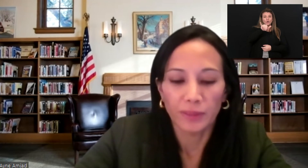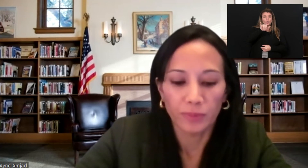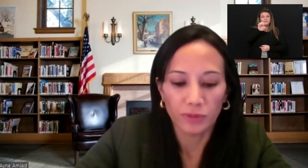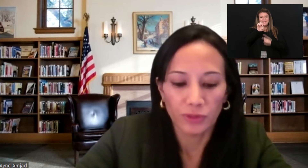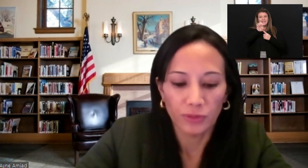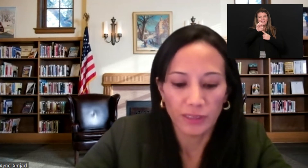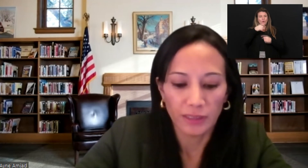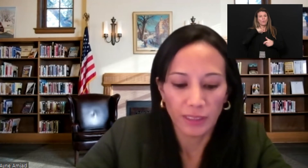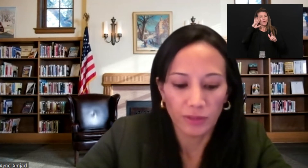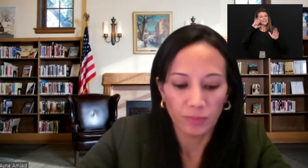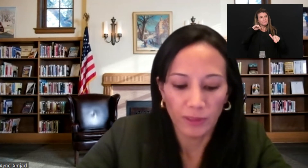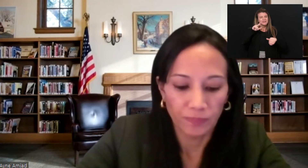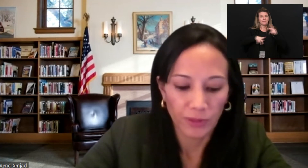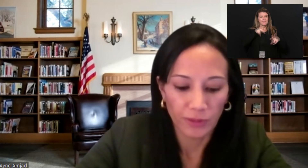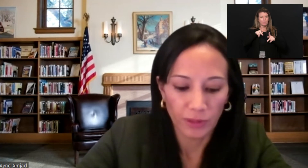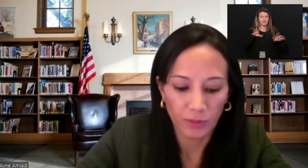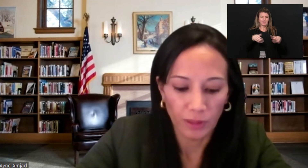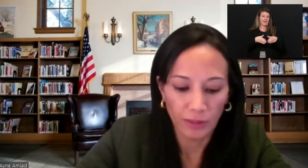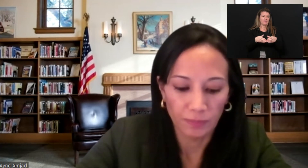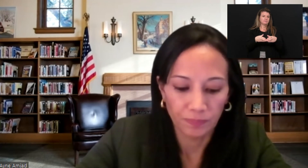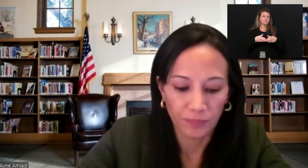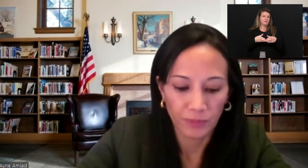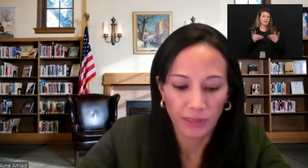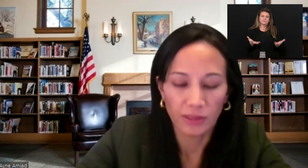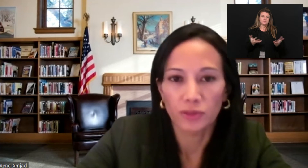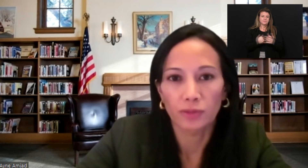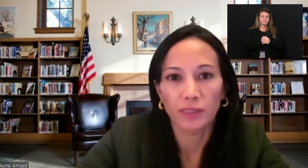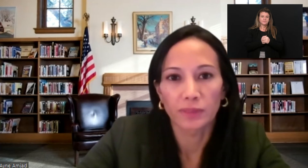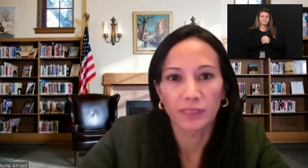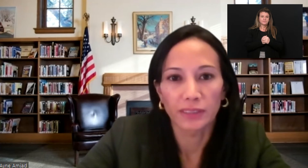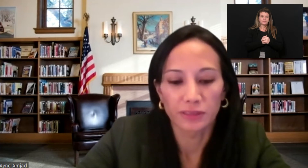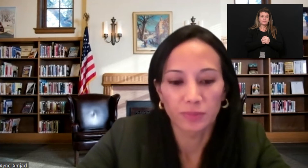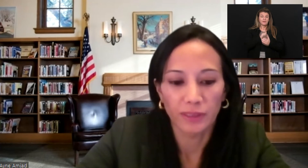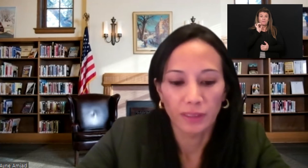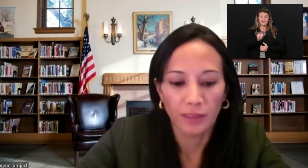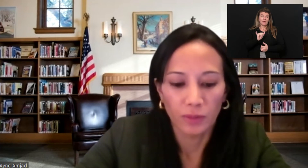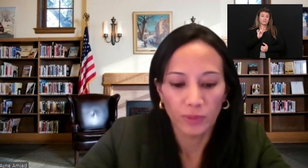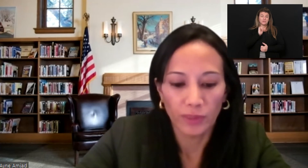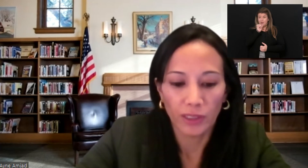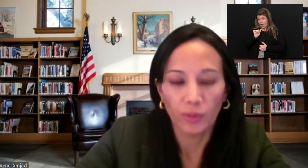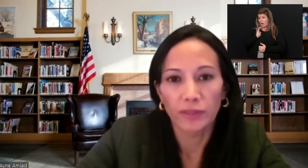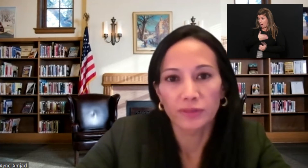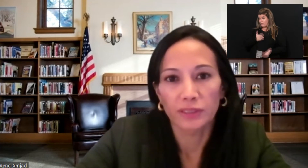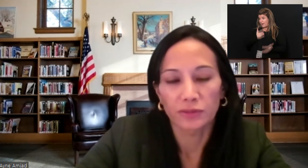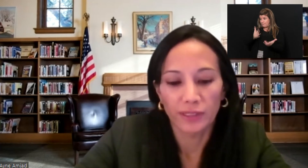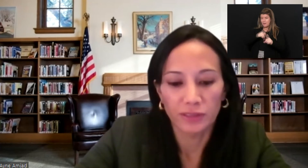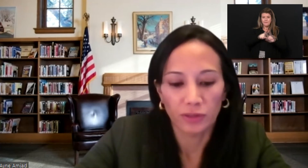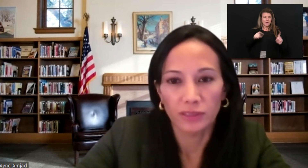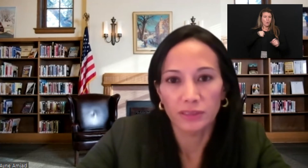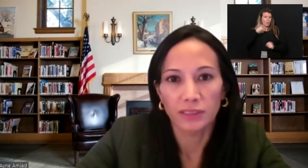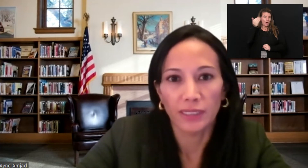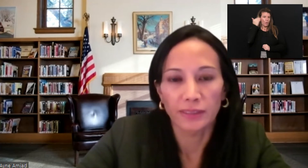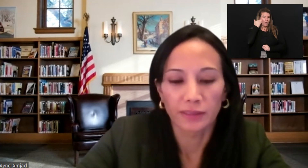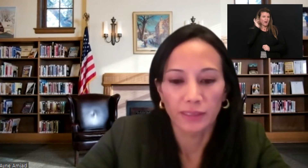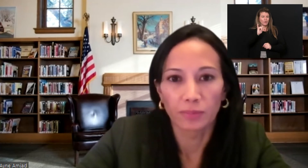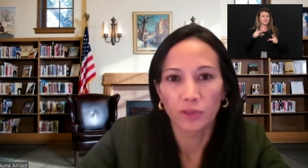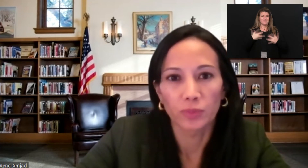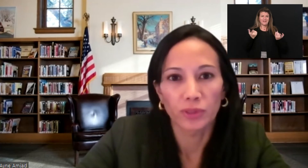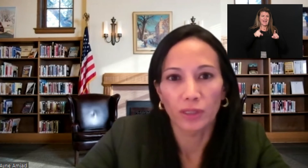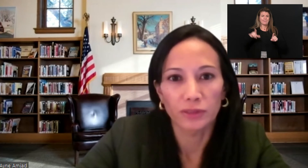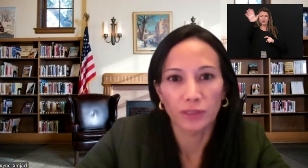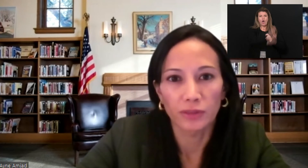expected people to get together, but that those are recommendations. But we are aware of such events across the state and